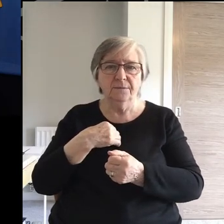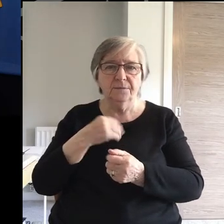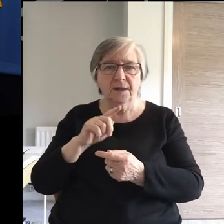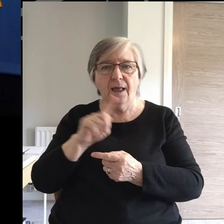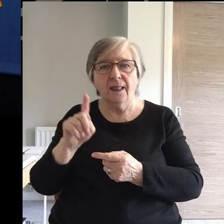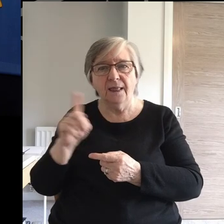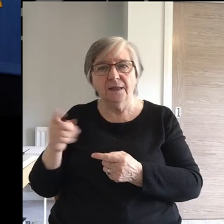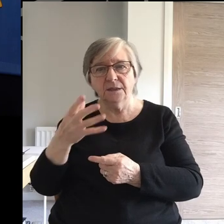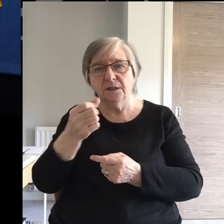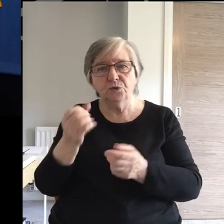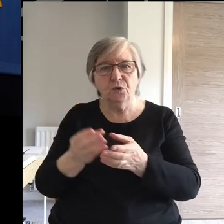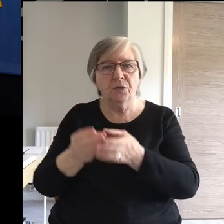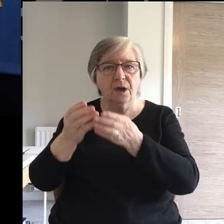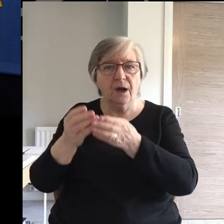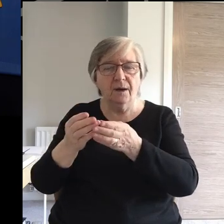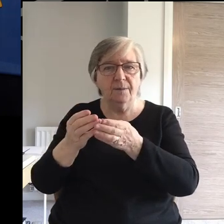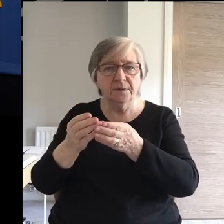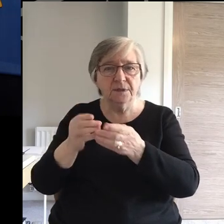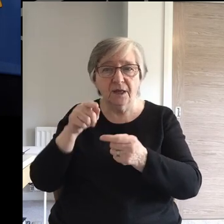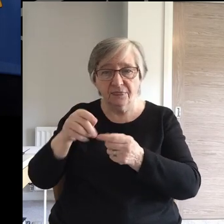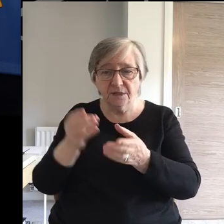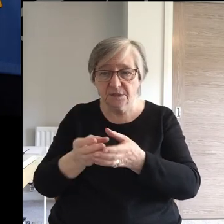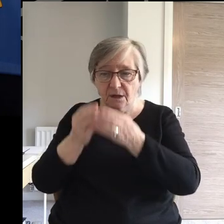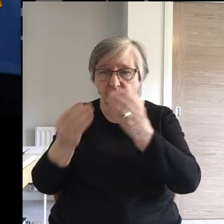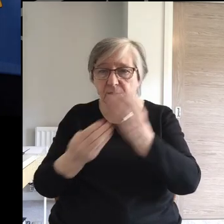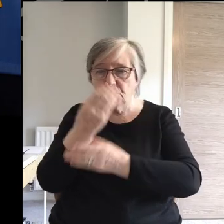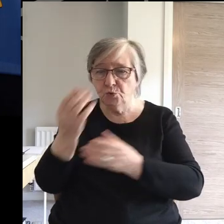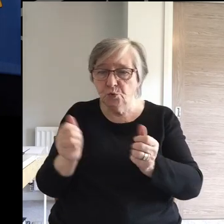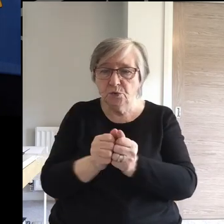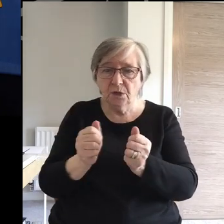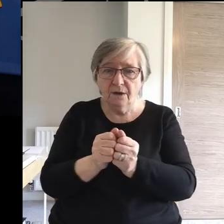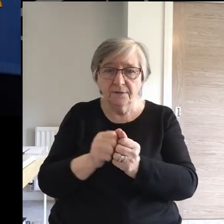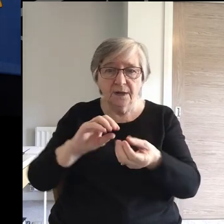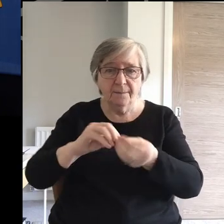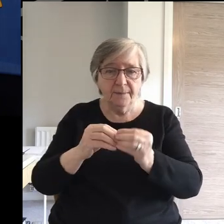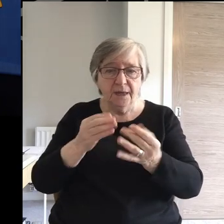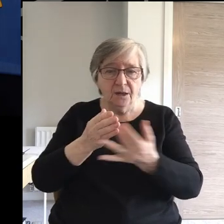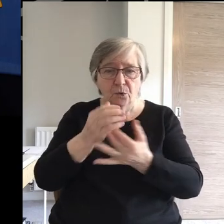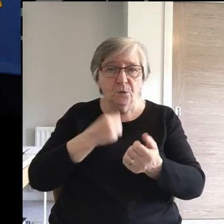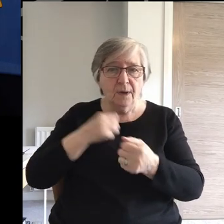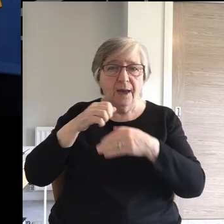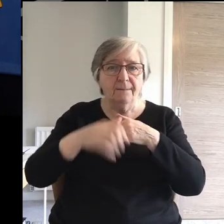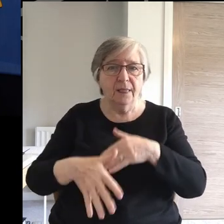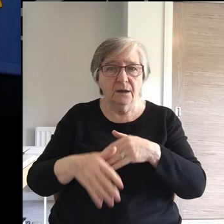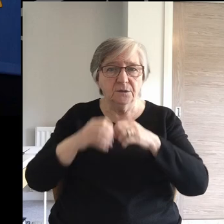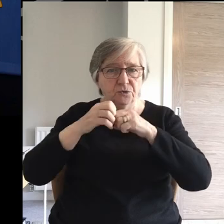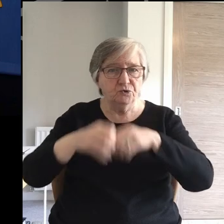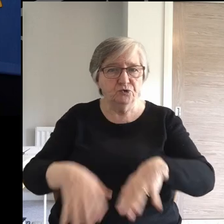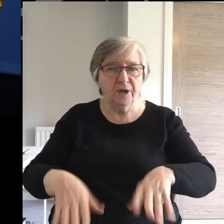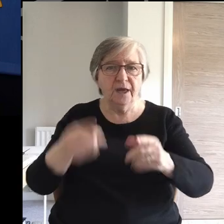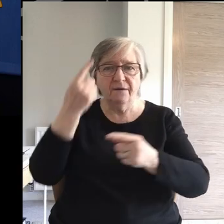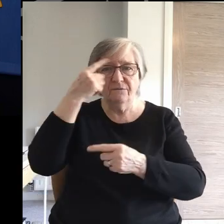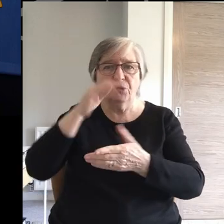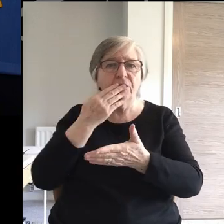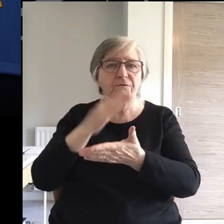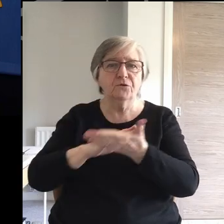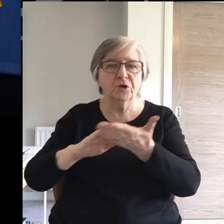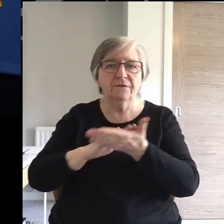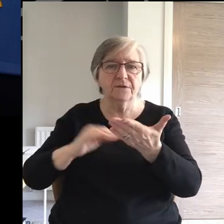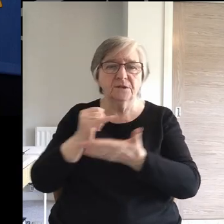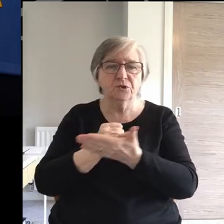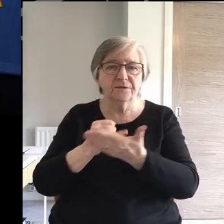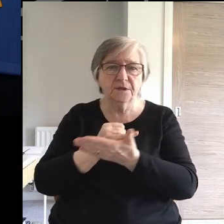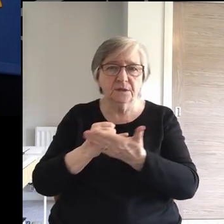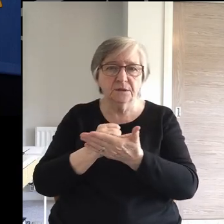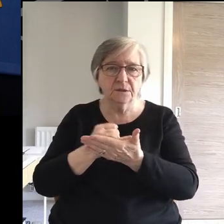And later he took the cup, saying, "This cup is a new covenant made in my blood, shed for the forgiveness of sins. When you